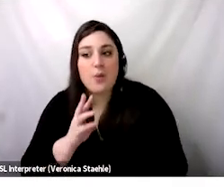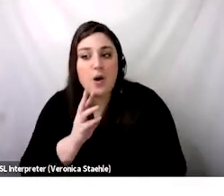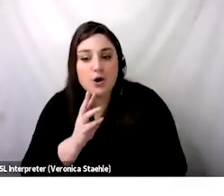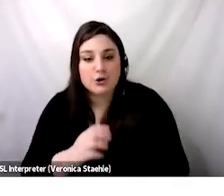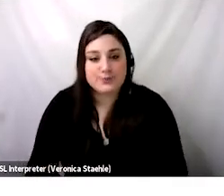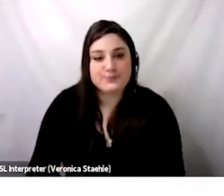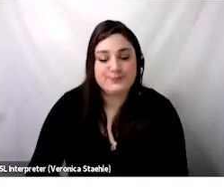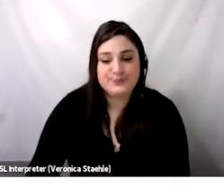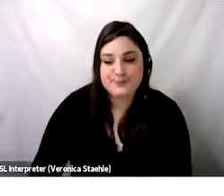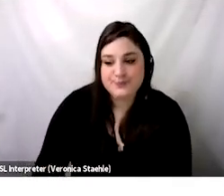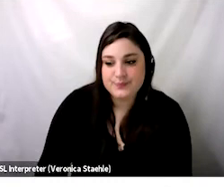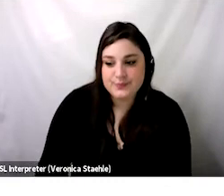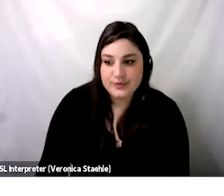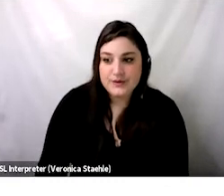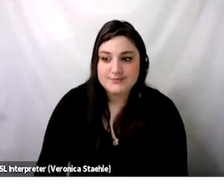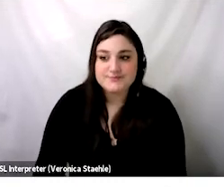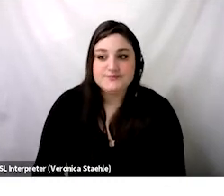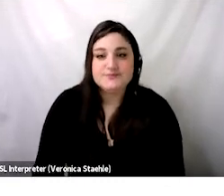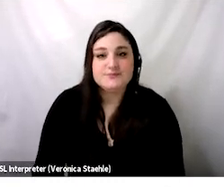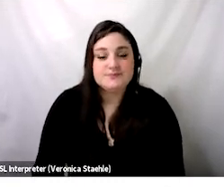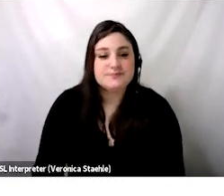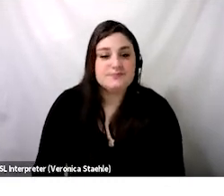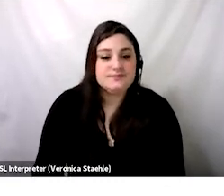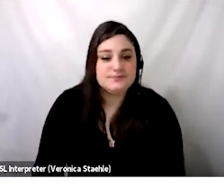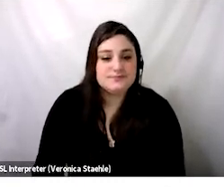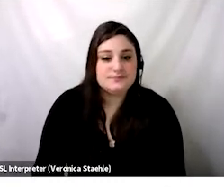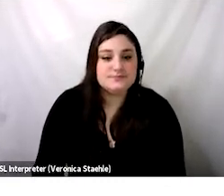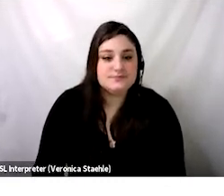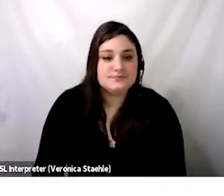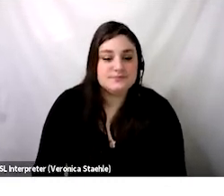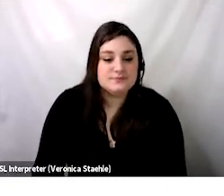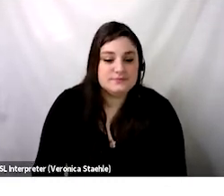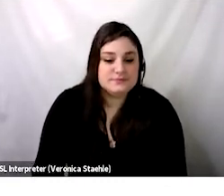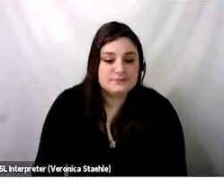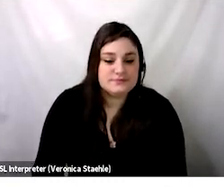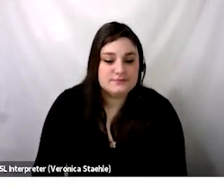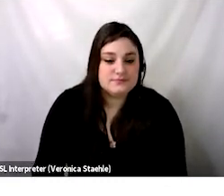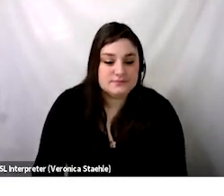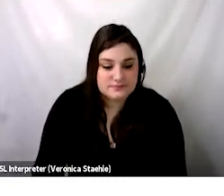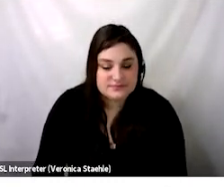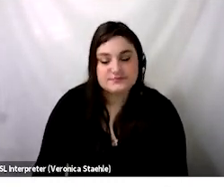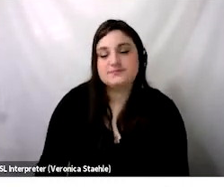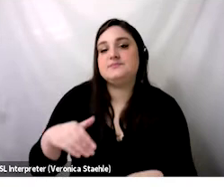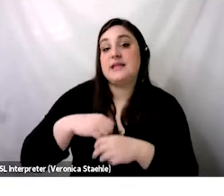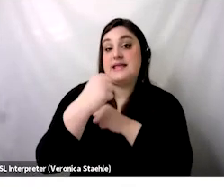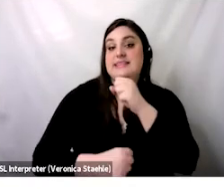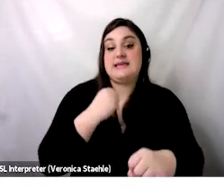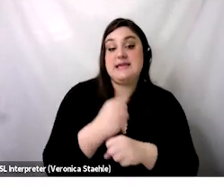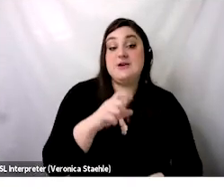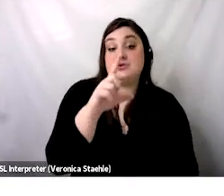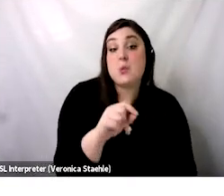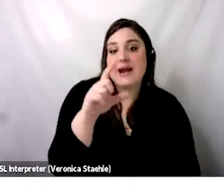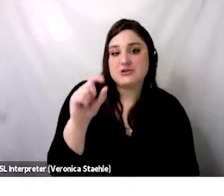In 2020, you had the 9th annual Future Fabric